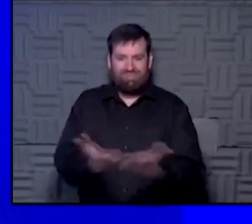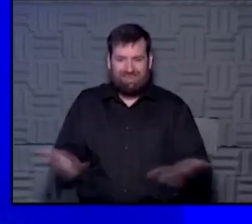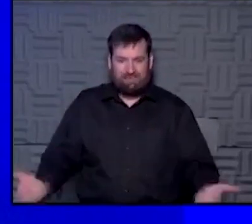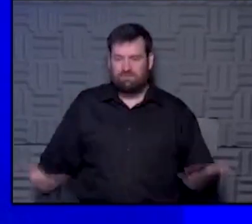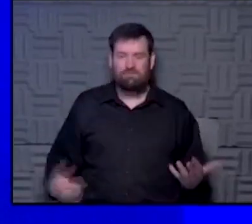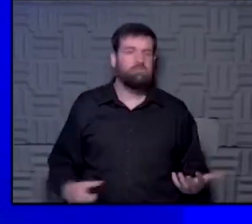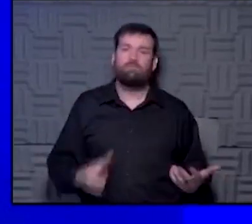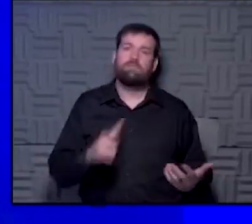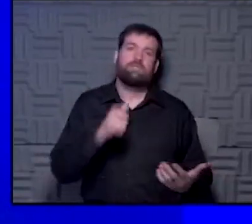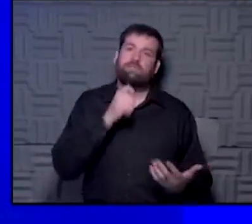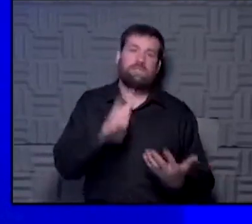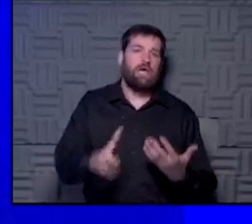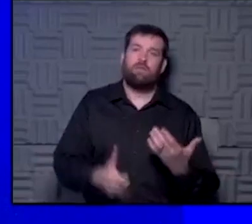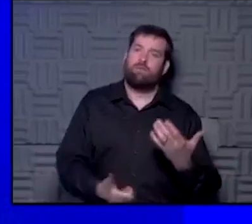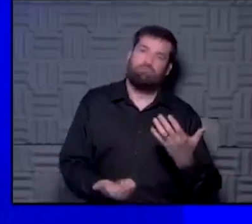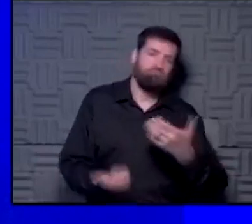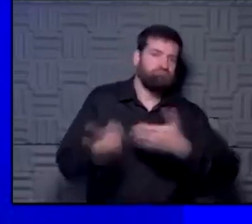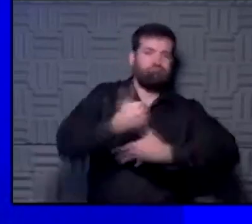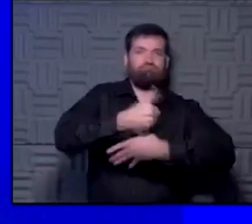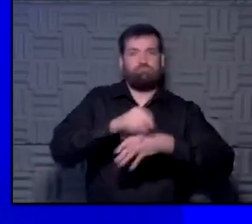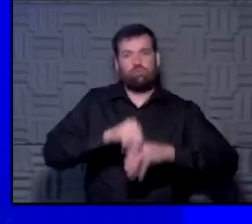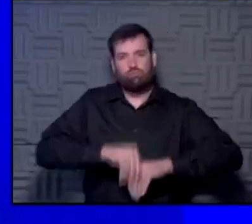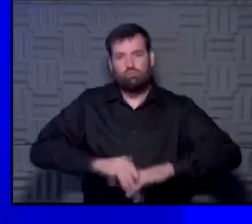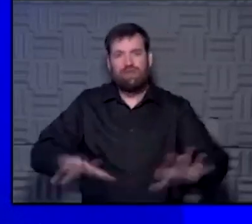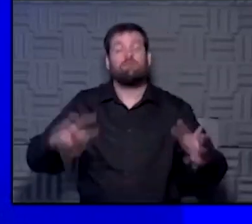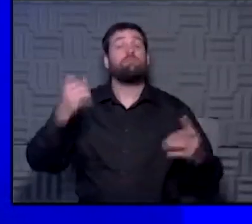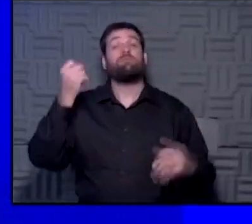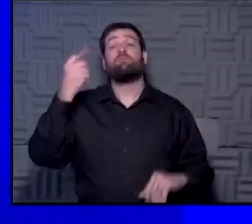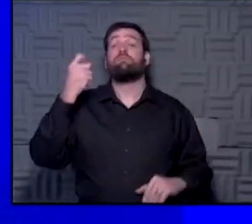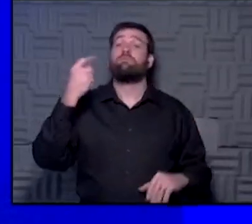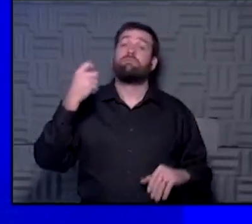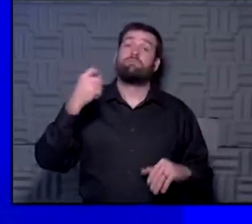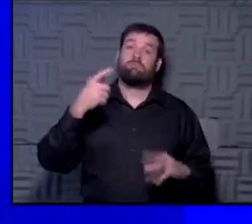main source of spread. So while there has been a big push to have,